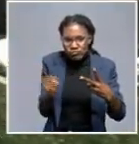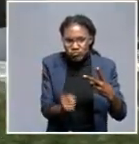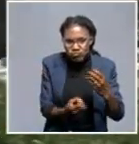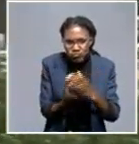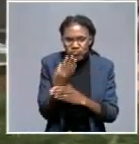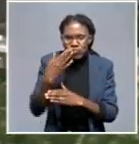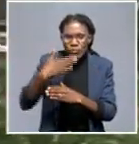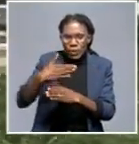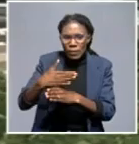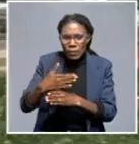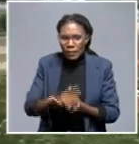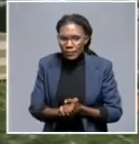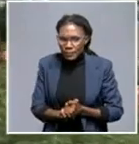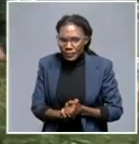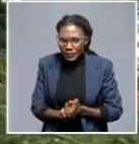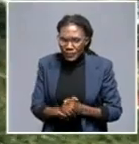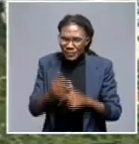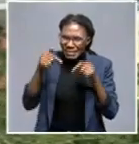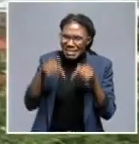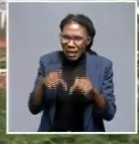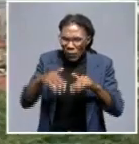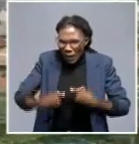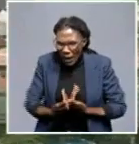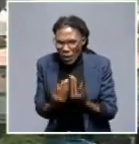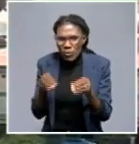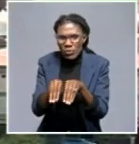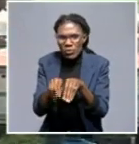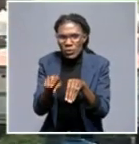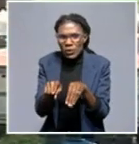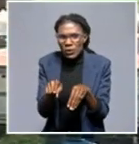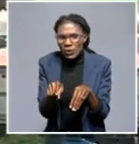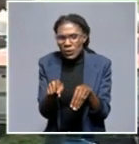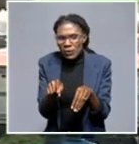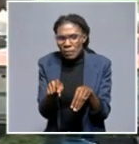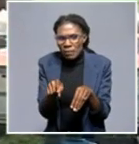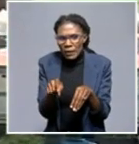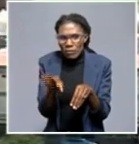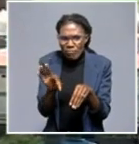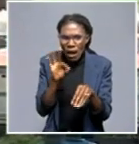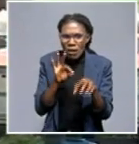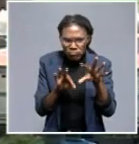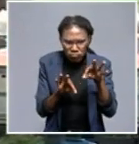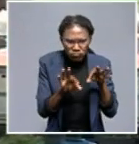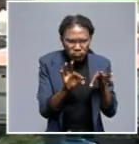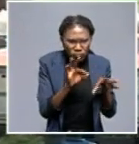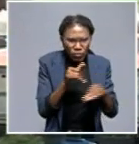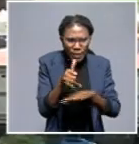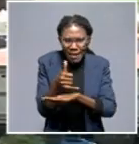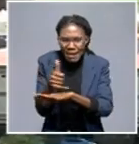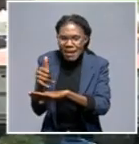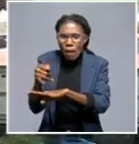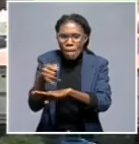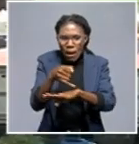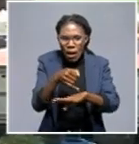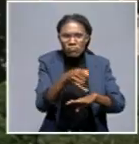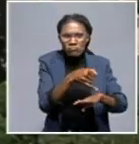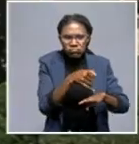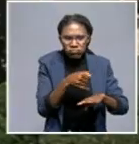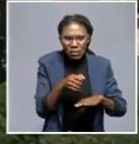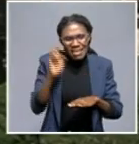by SMEs. Now, how do we do that? We have identified areas which we believe